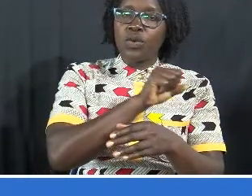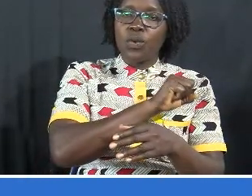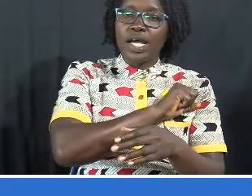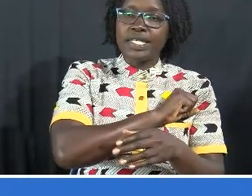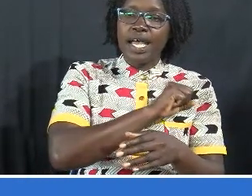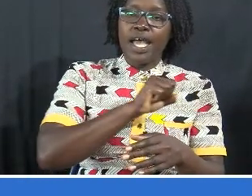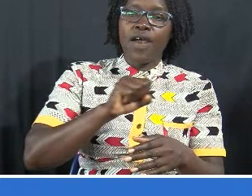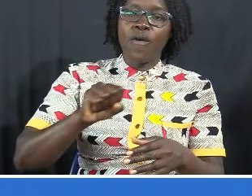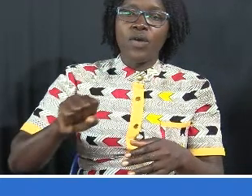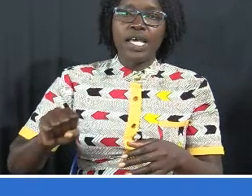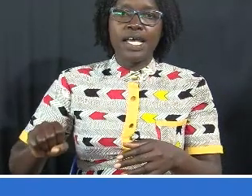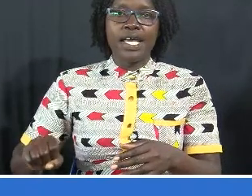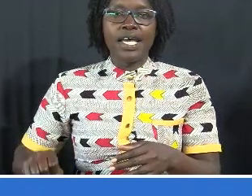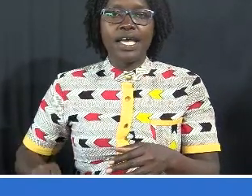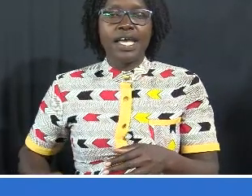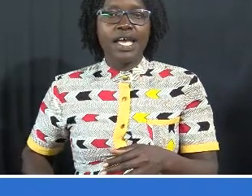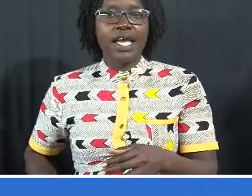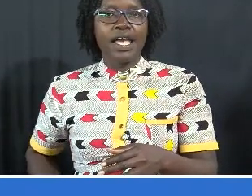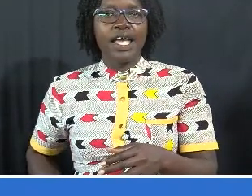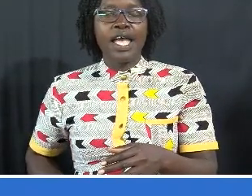Karibuni wateule